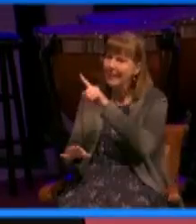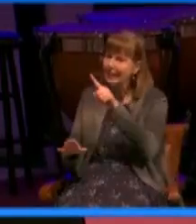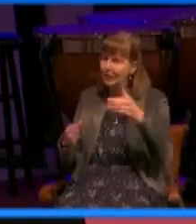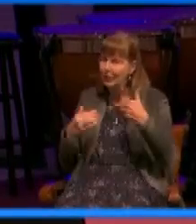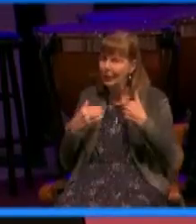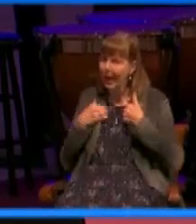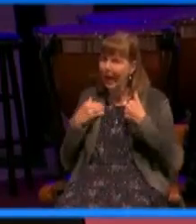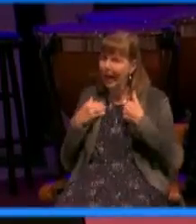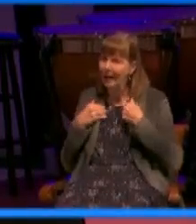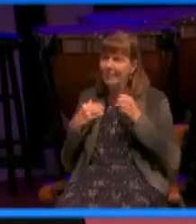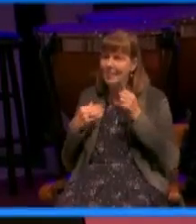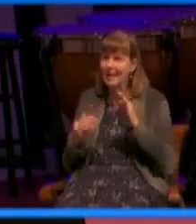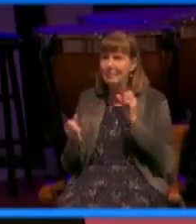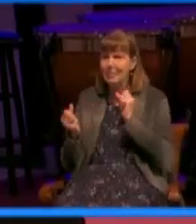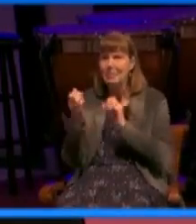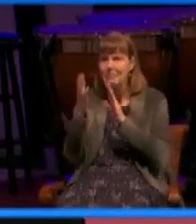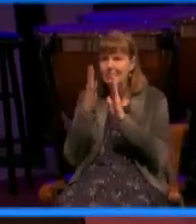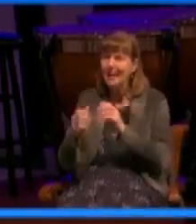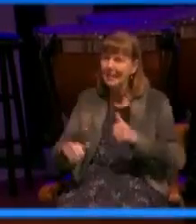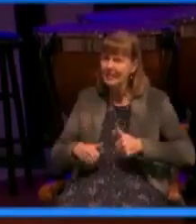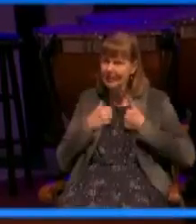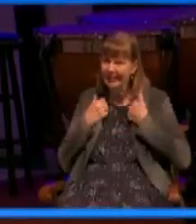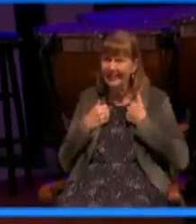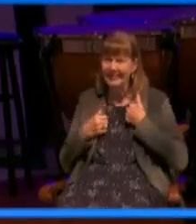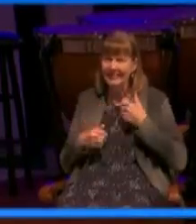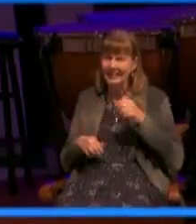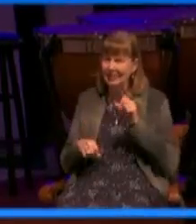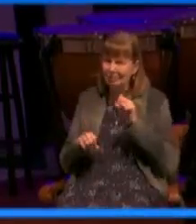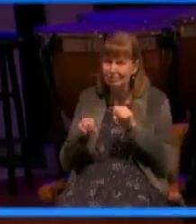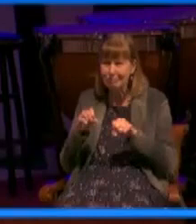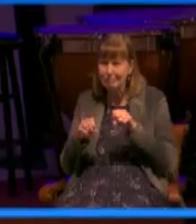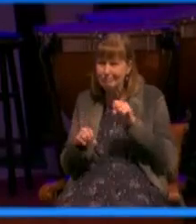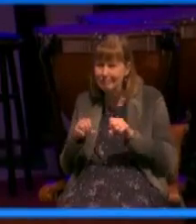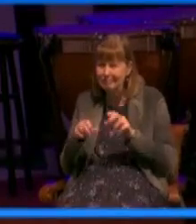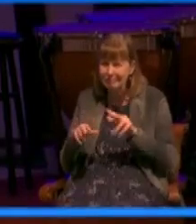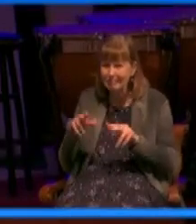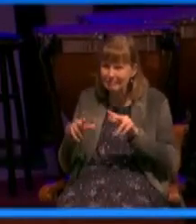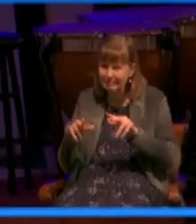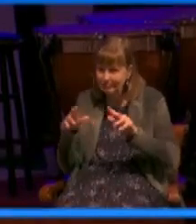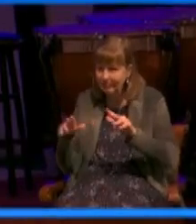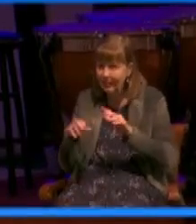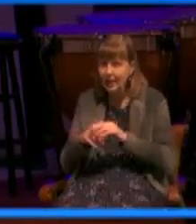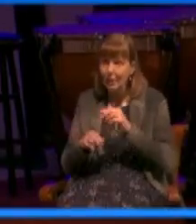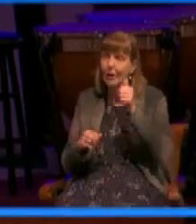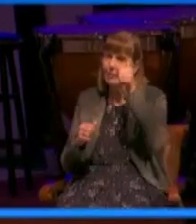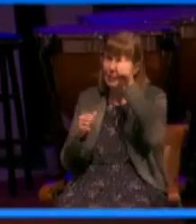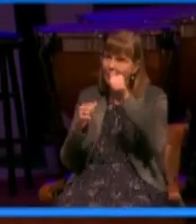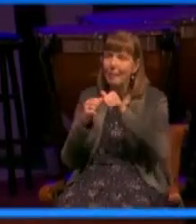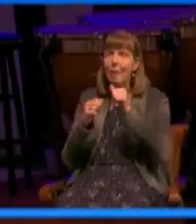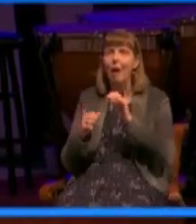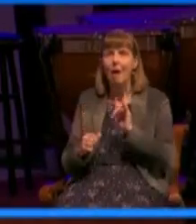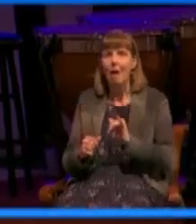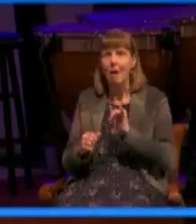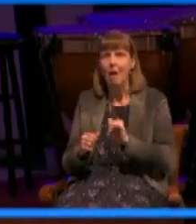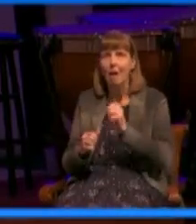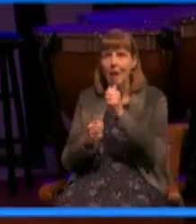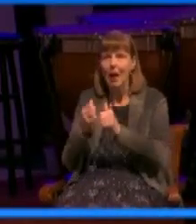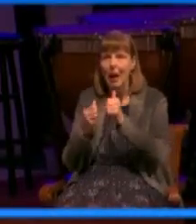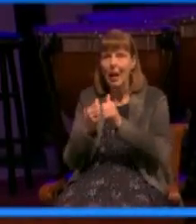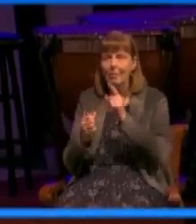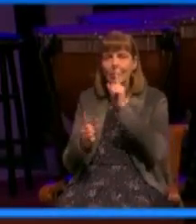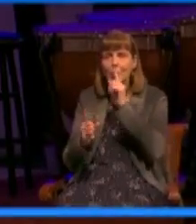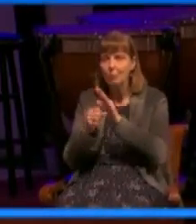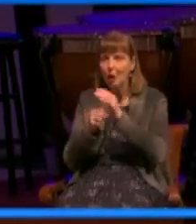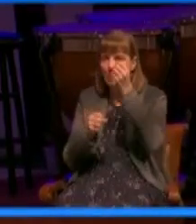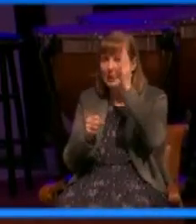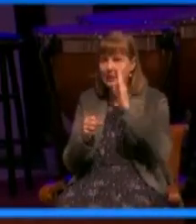he has promised to keep all of those and he will keep all of those because he is God Almighty. How much easier is it for